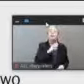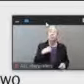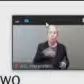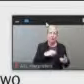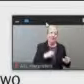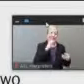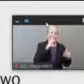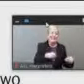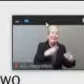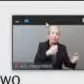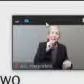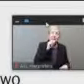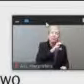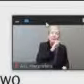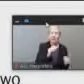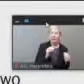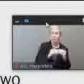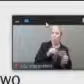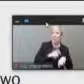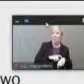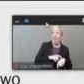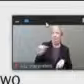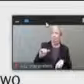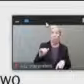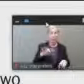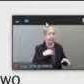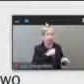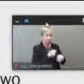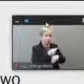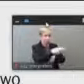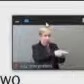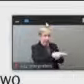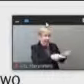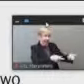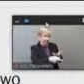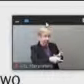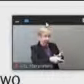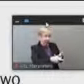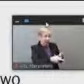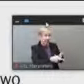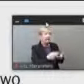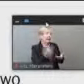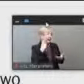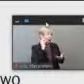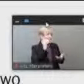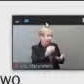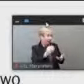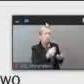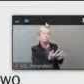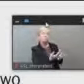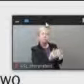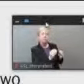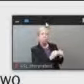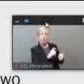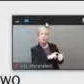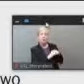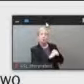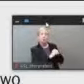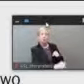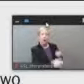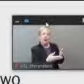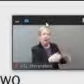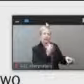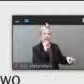extra time to respond to appointment invitations. And if you need support with registration, please do